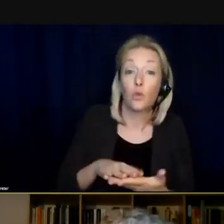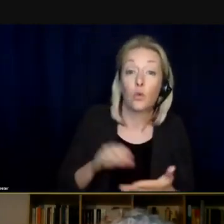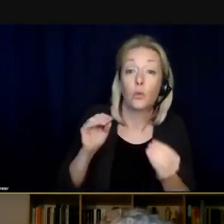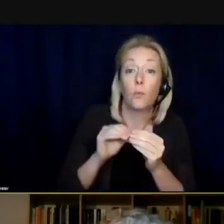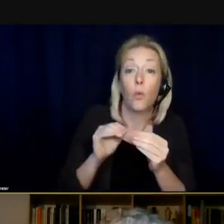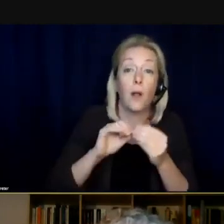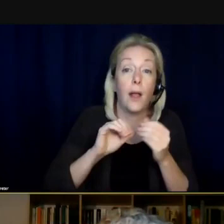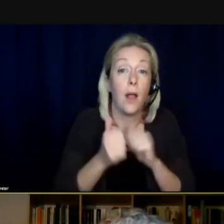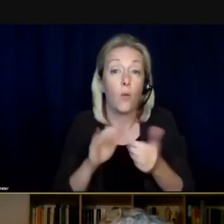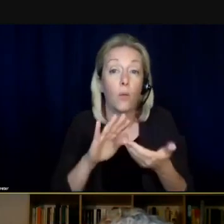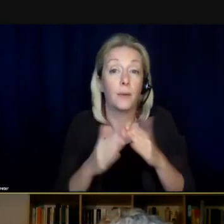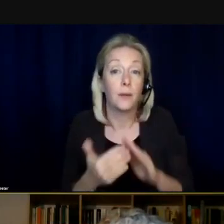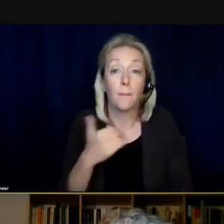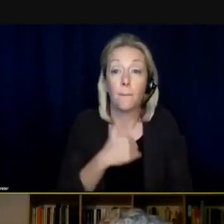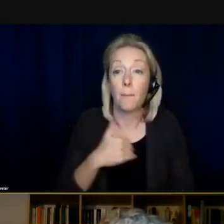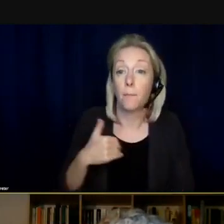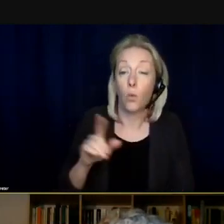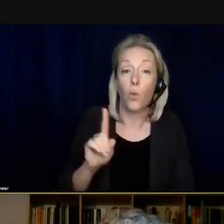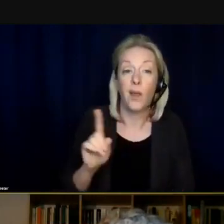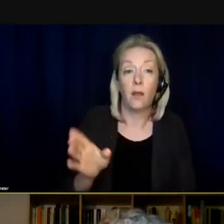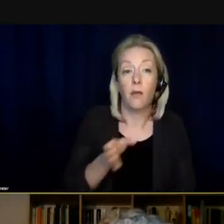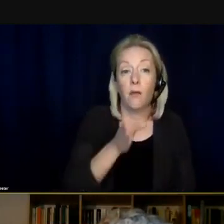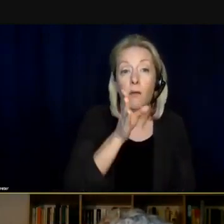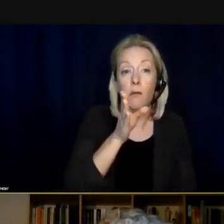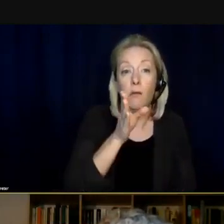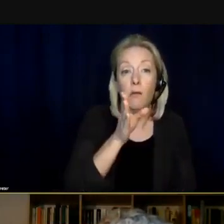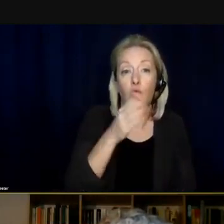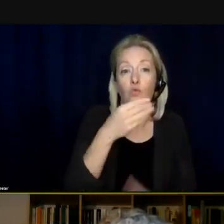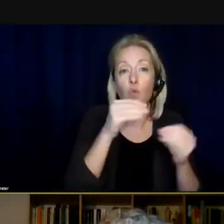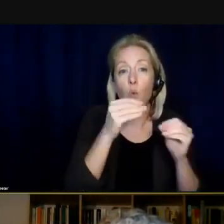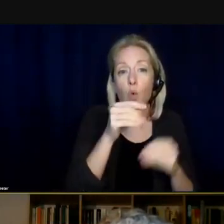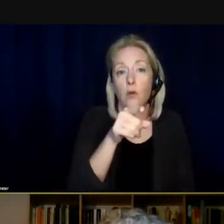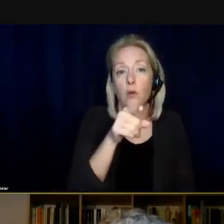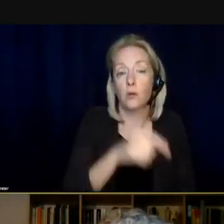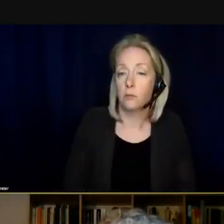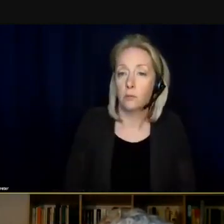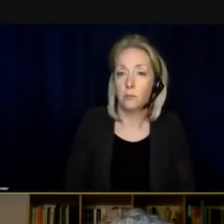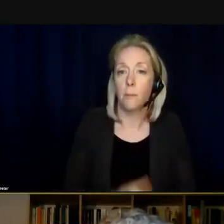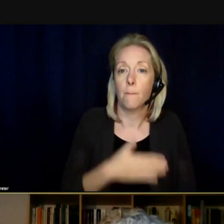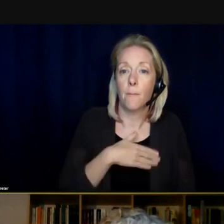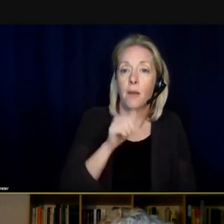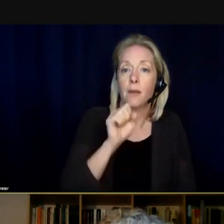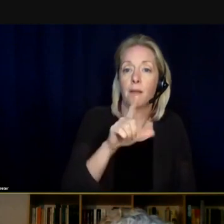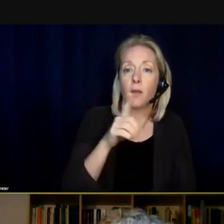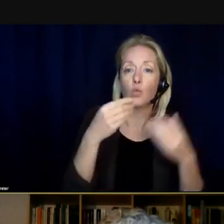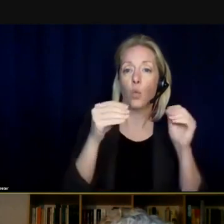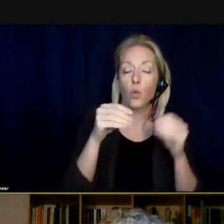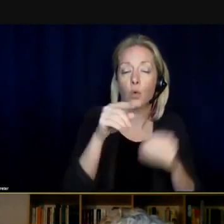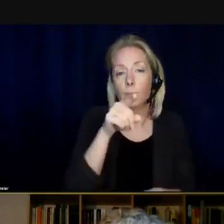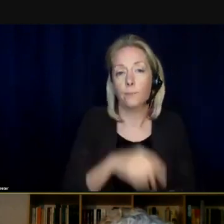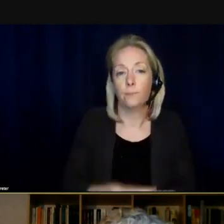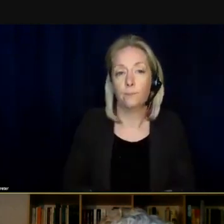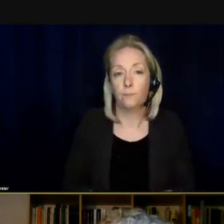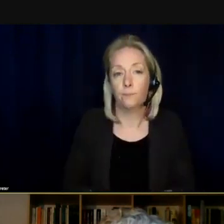membership options, you can go over here into the store, and in the store there's